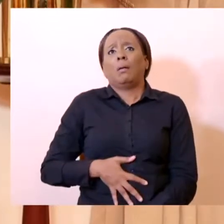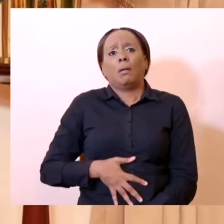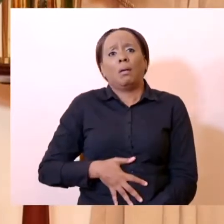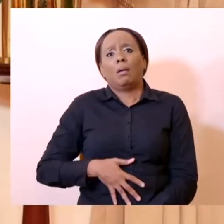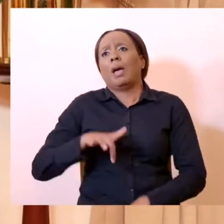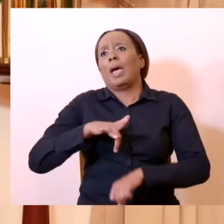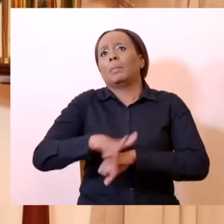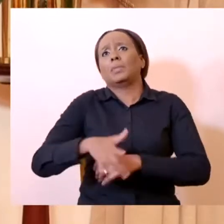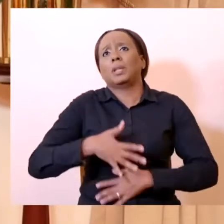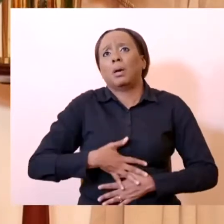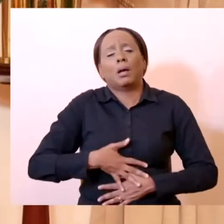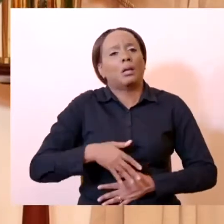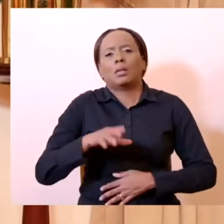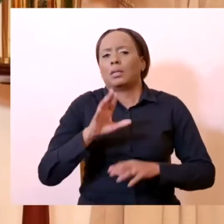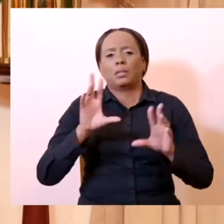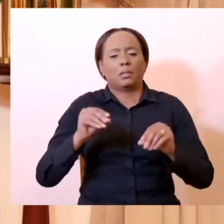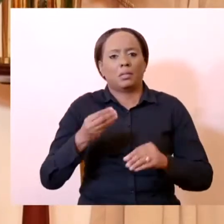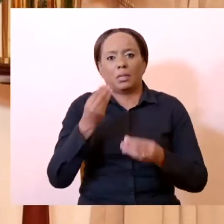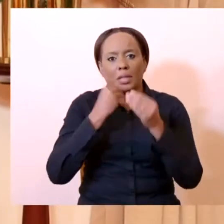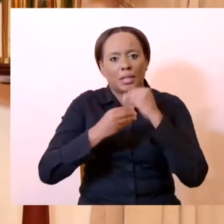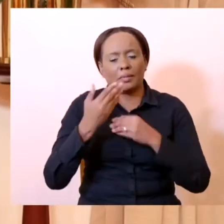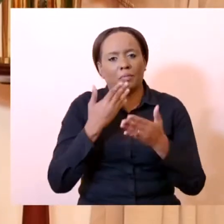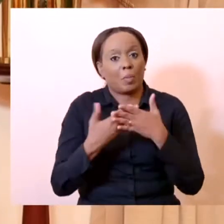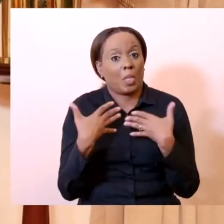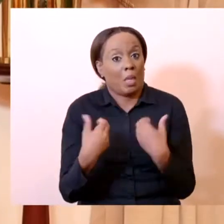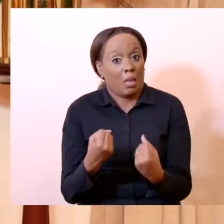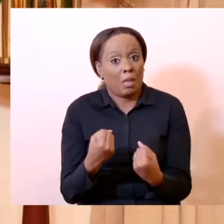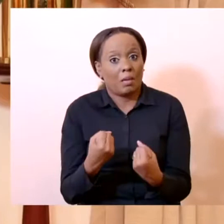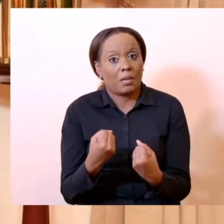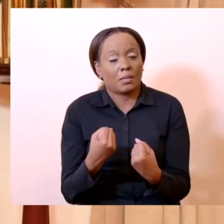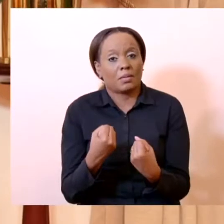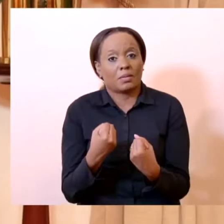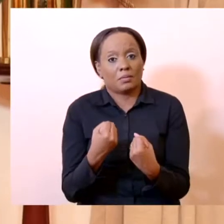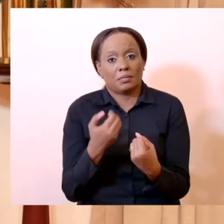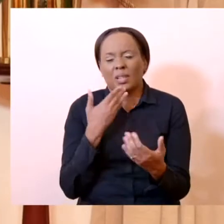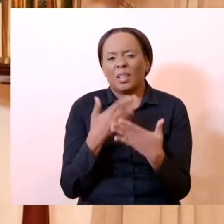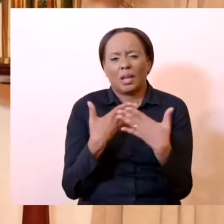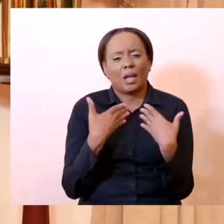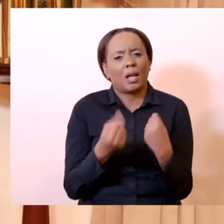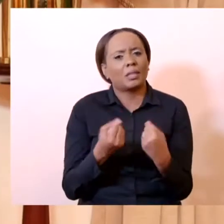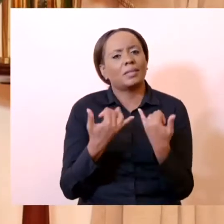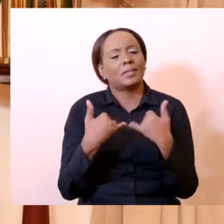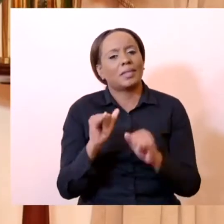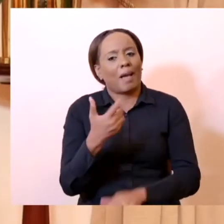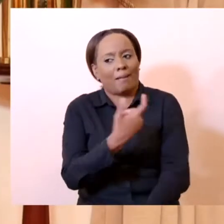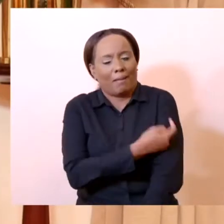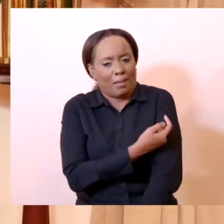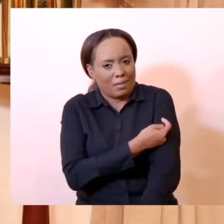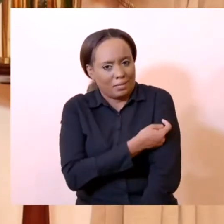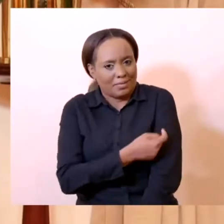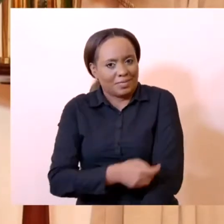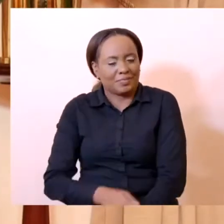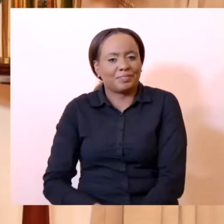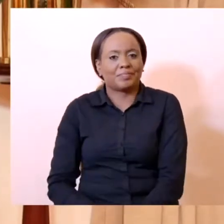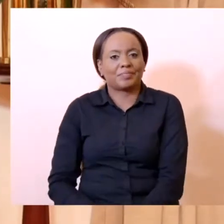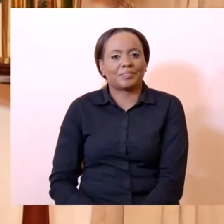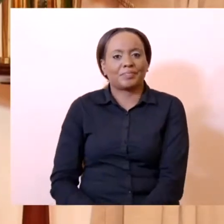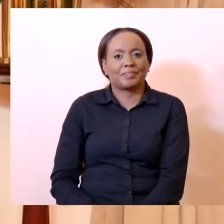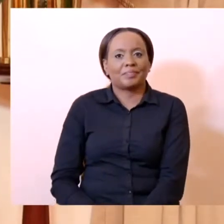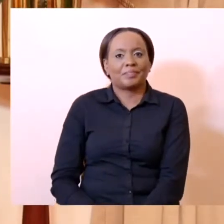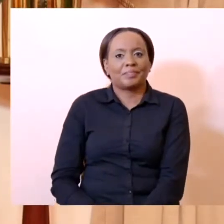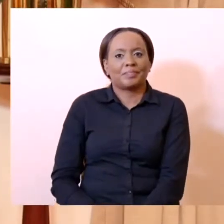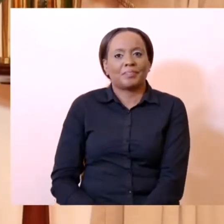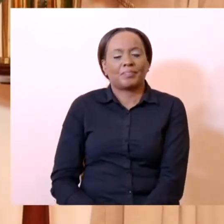either. Once you're in good condition, once you're in good health generally, you can still get your vaccines. And we target those persons, the high-risk